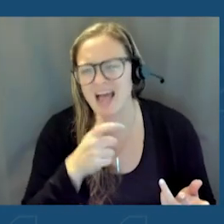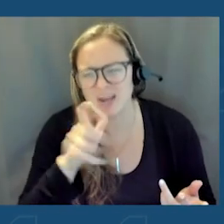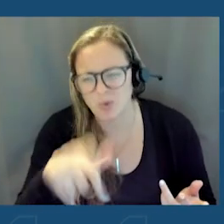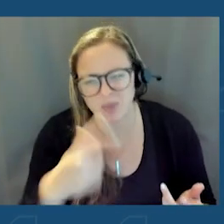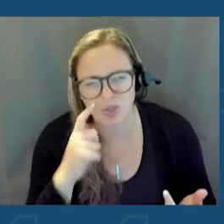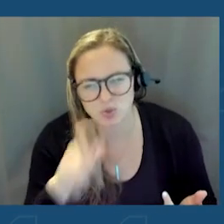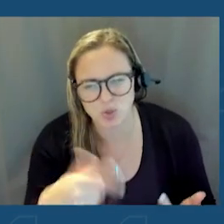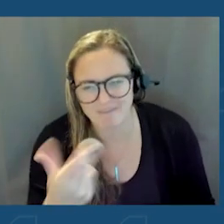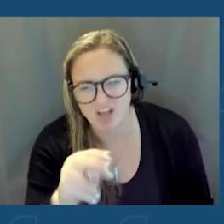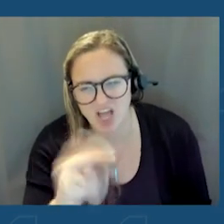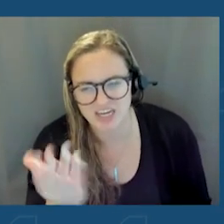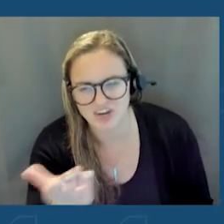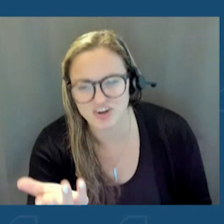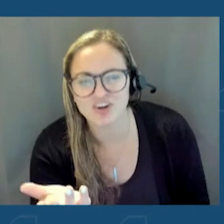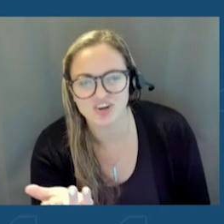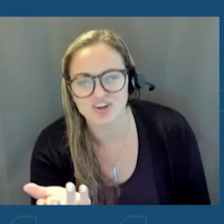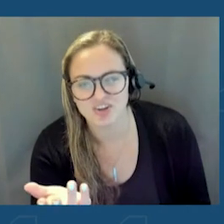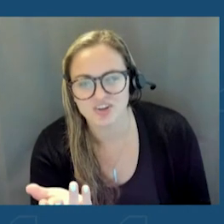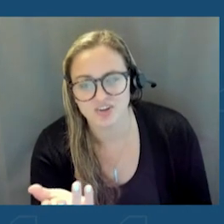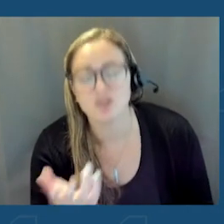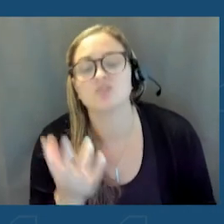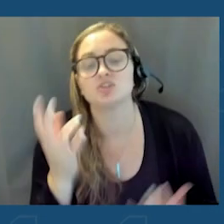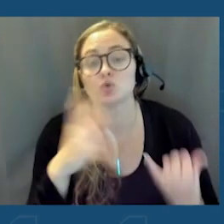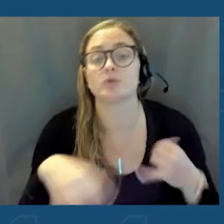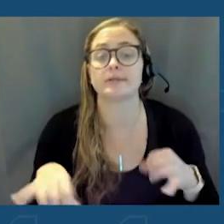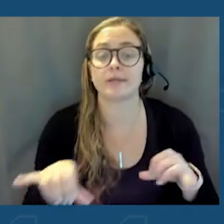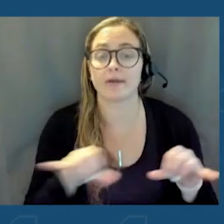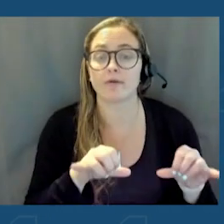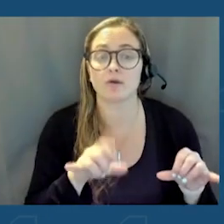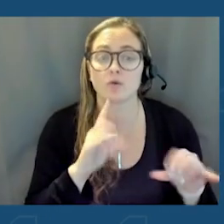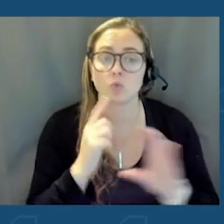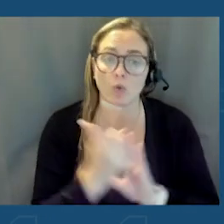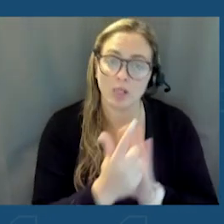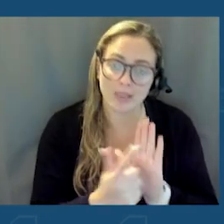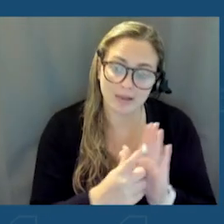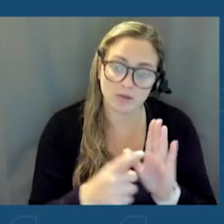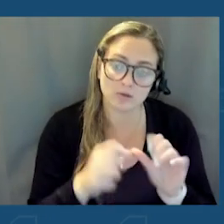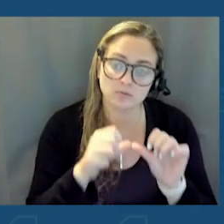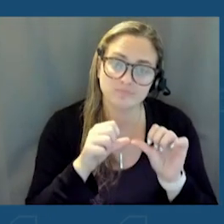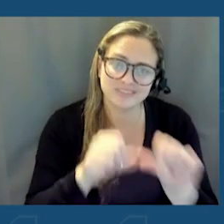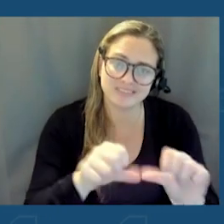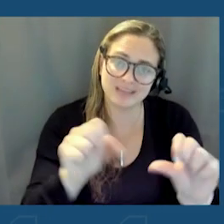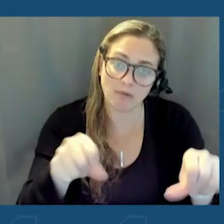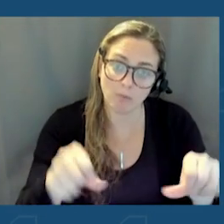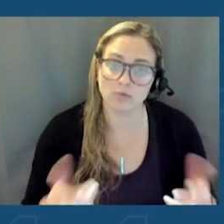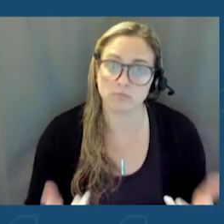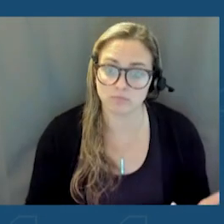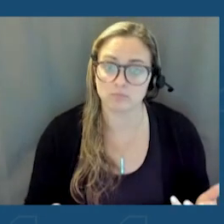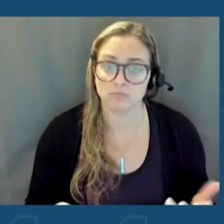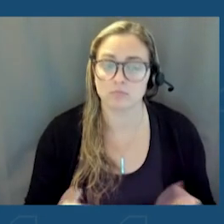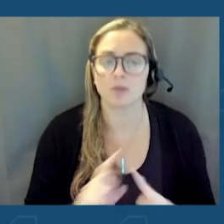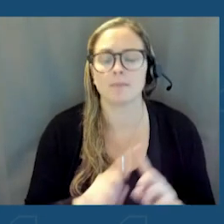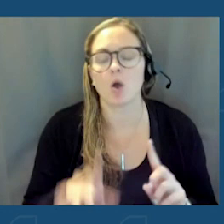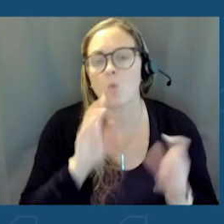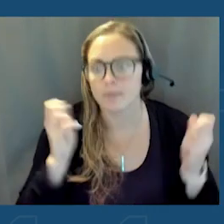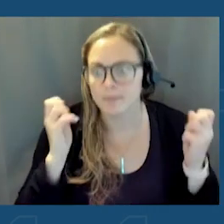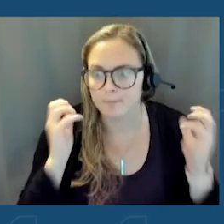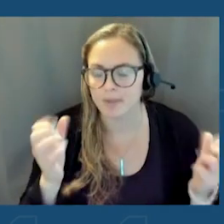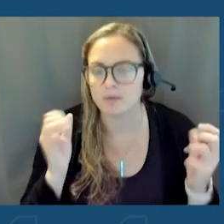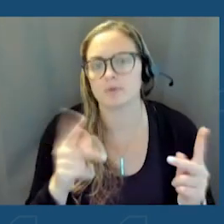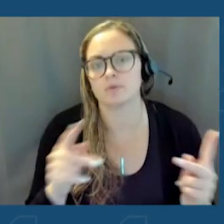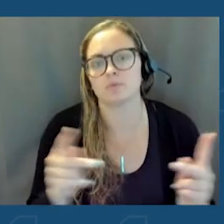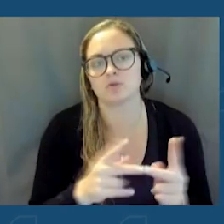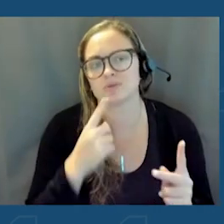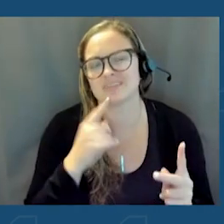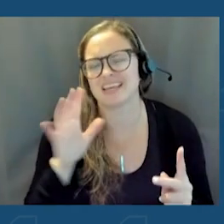have a gun here. So we're using standards that'll be legally sustainable. We're making sure of that. But there'll be a lot of places where you'll say, yeah,